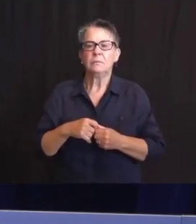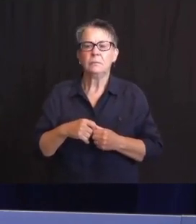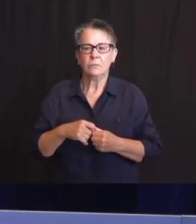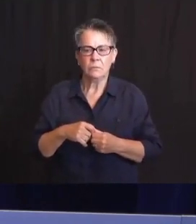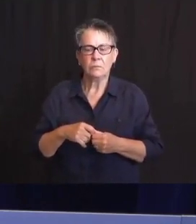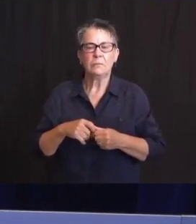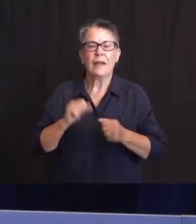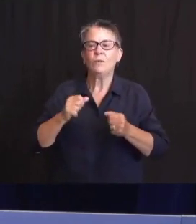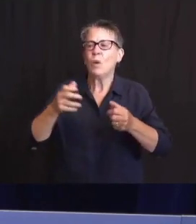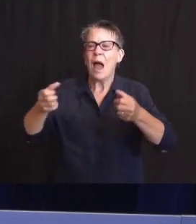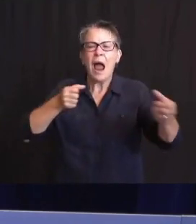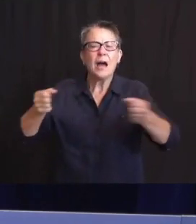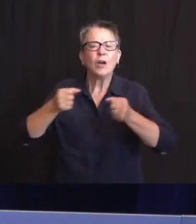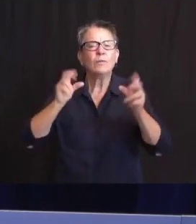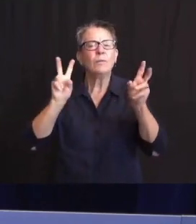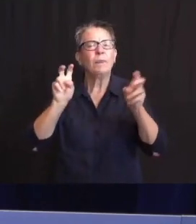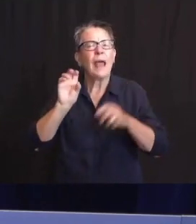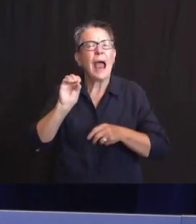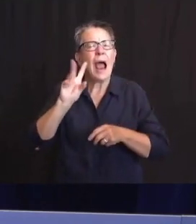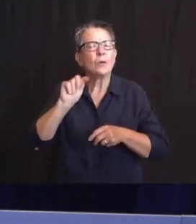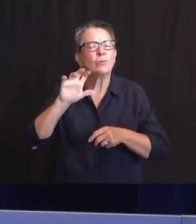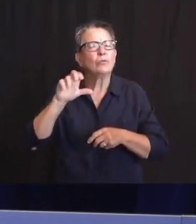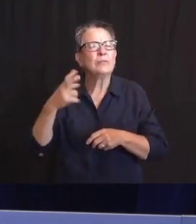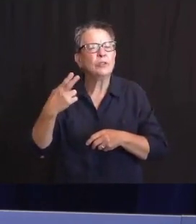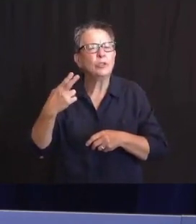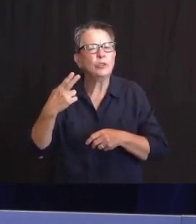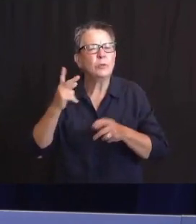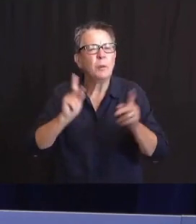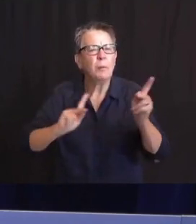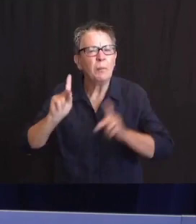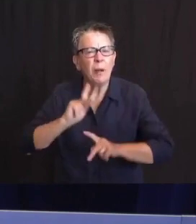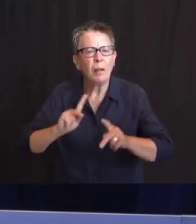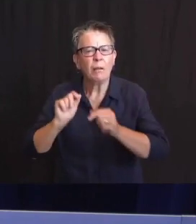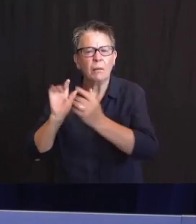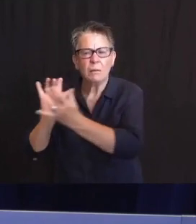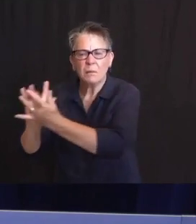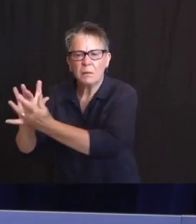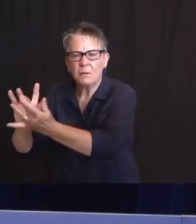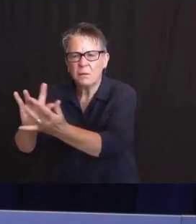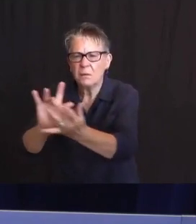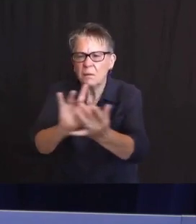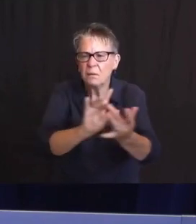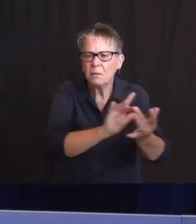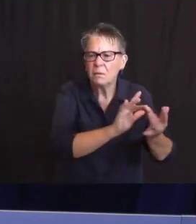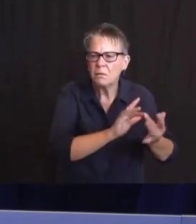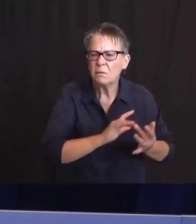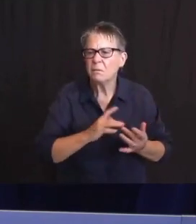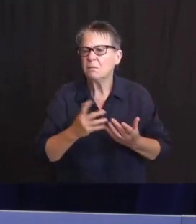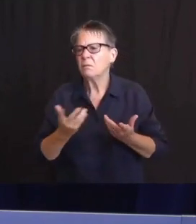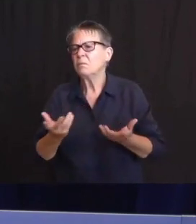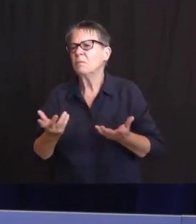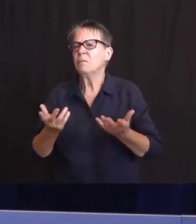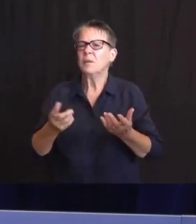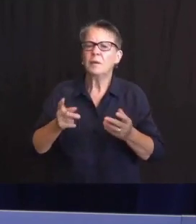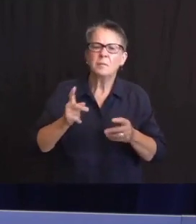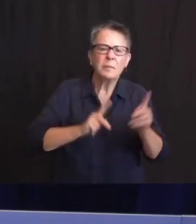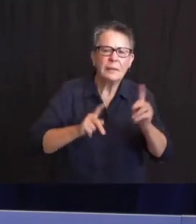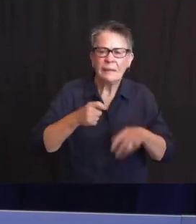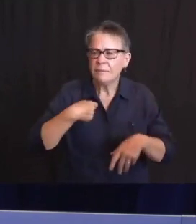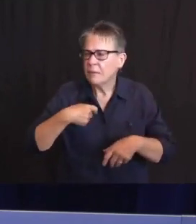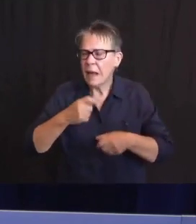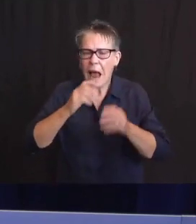their communities have access to testing and support services such as housing, insurance coverage,